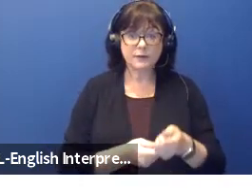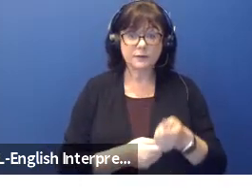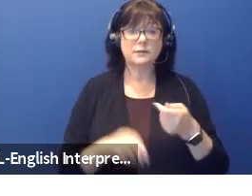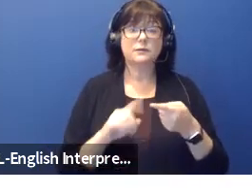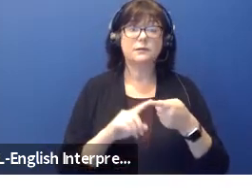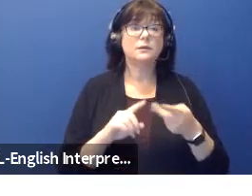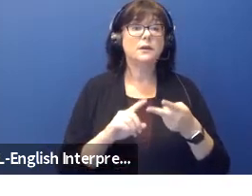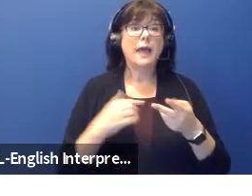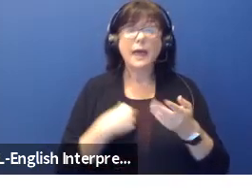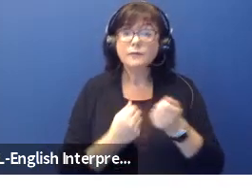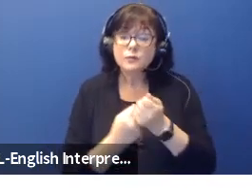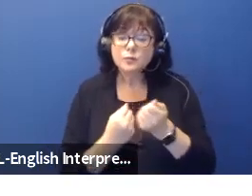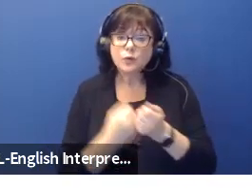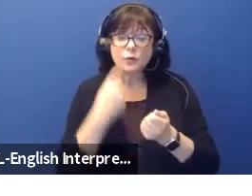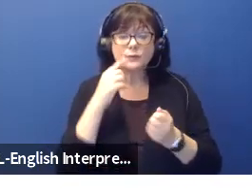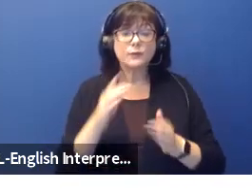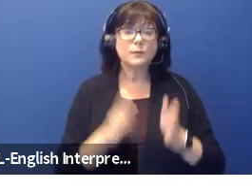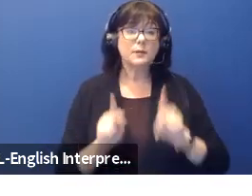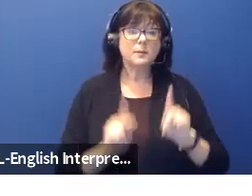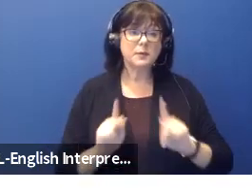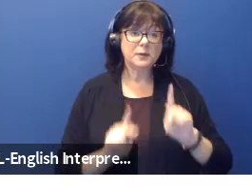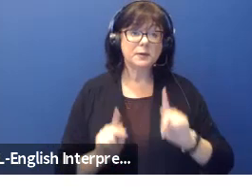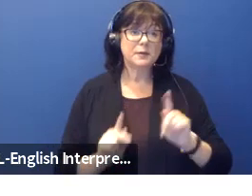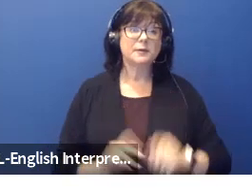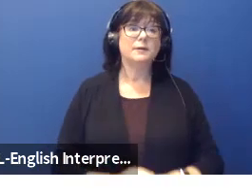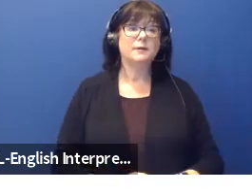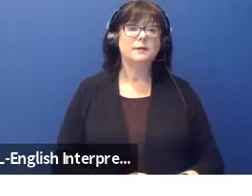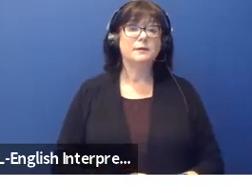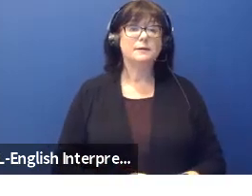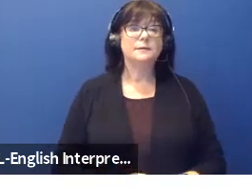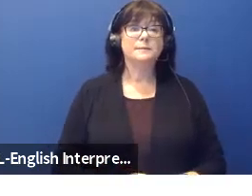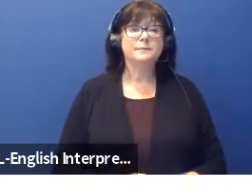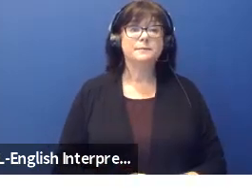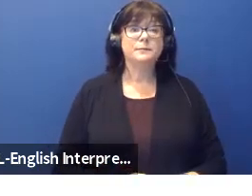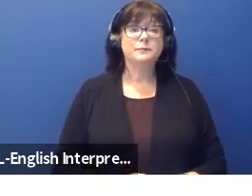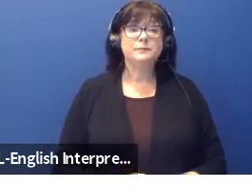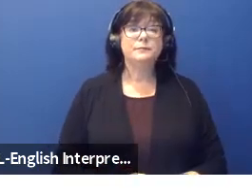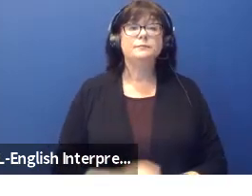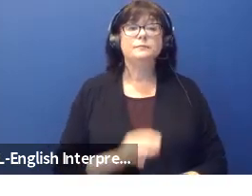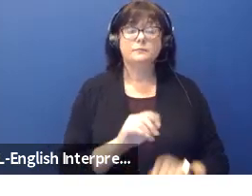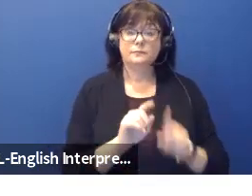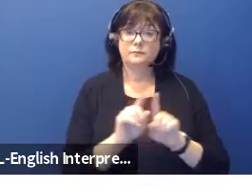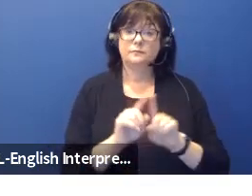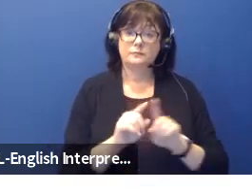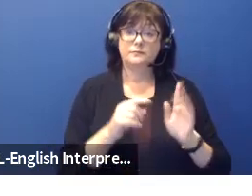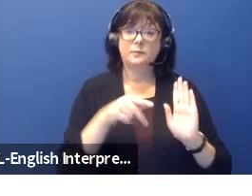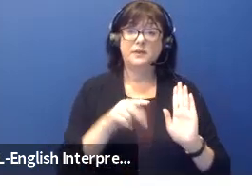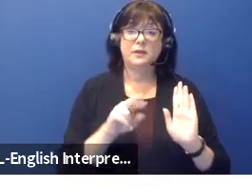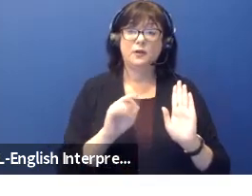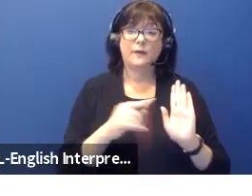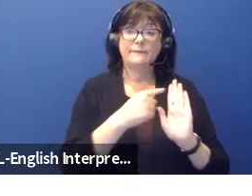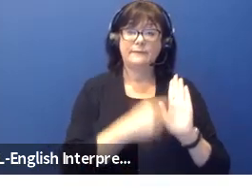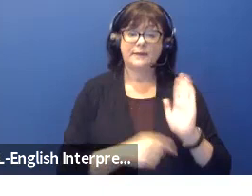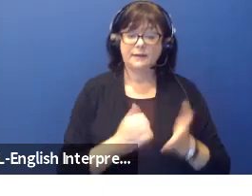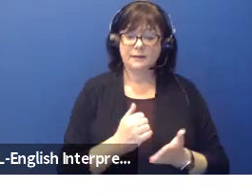those suitability indicators, and certainly making sure that helping them to understand what they are actually filling out in the PRF.